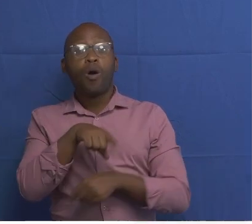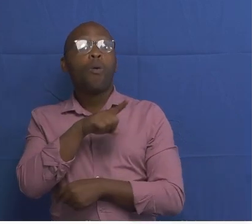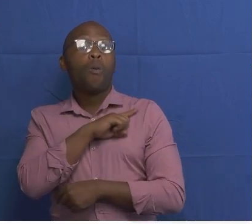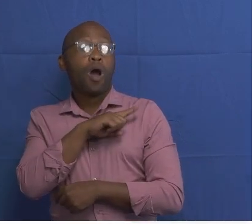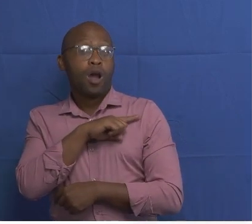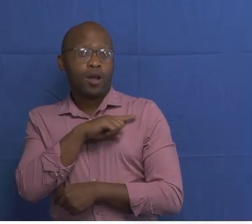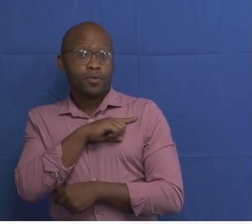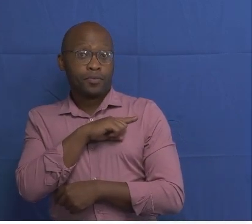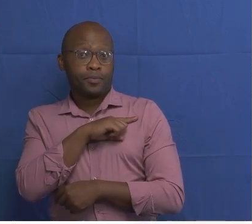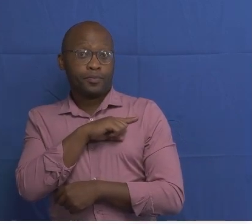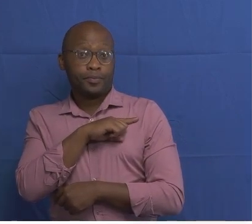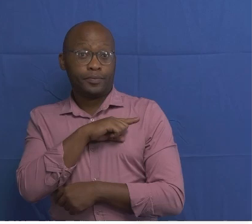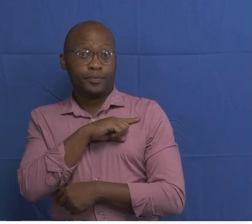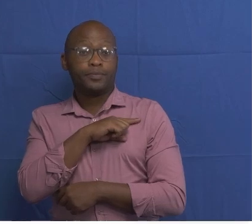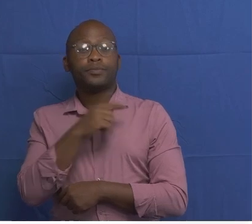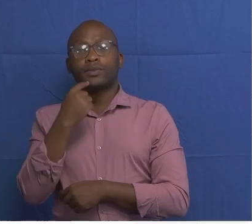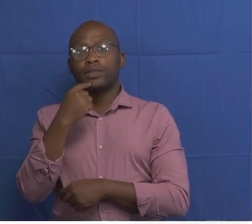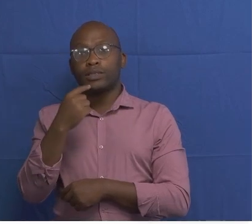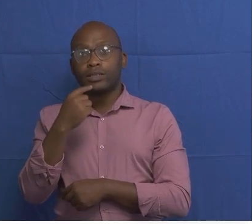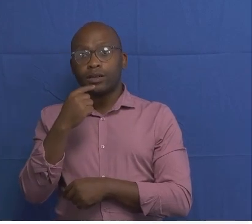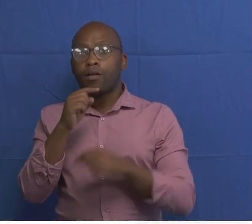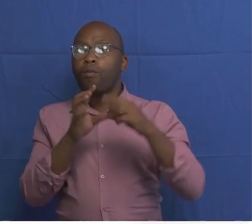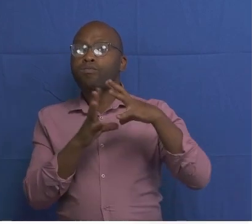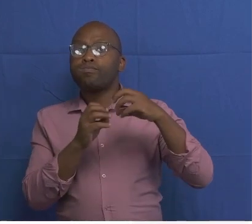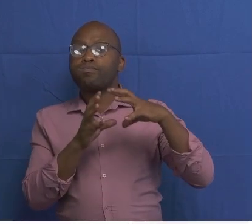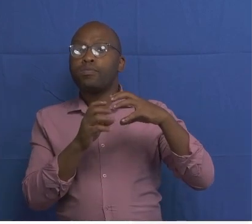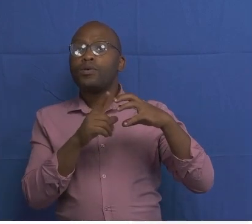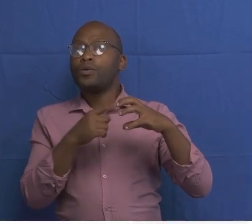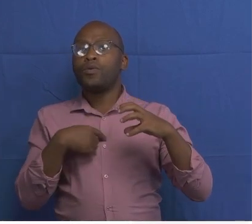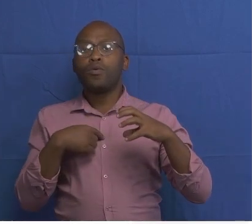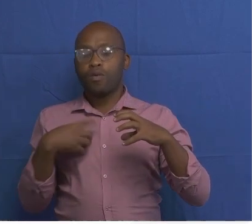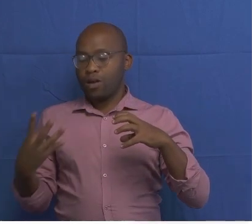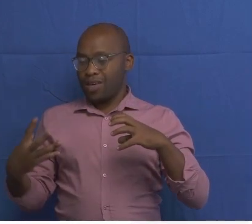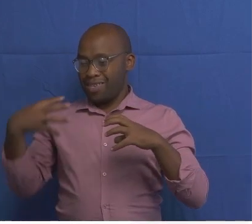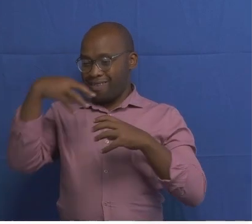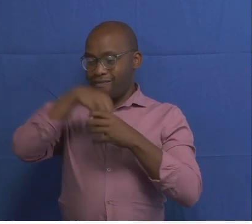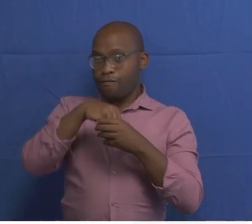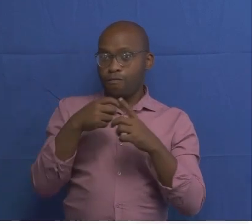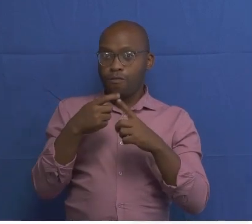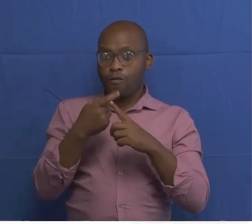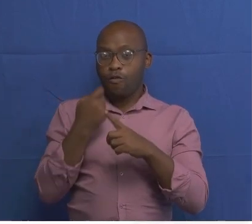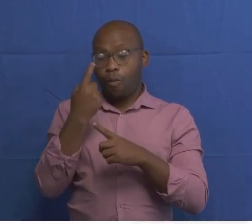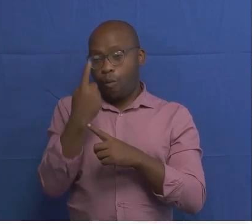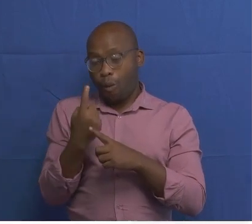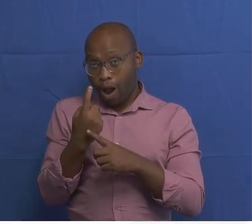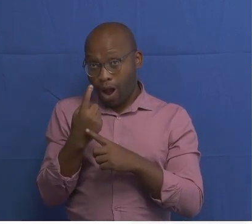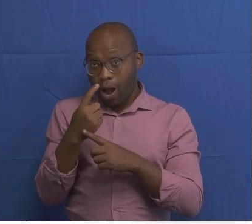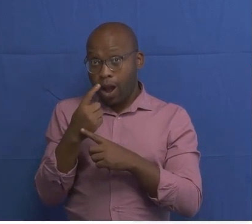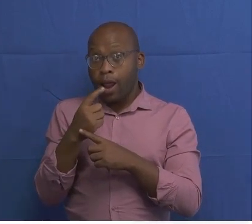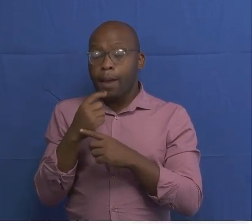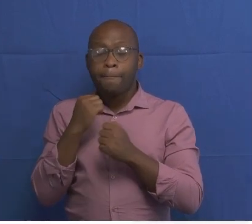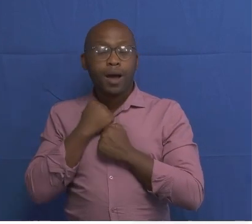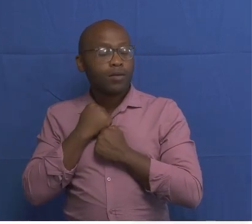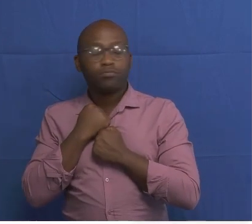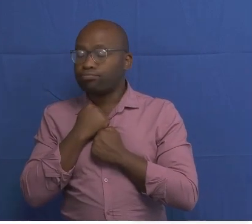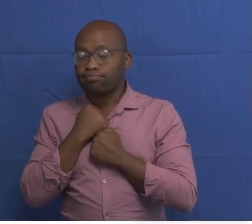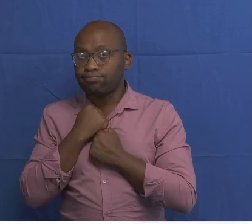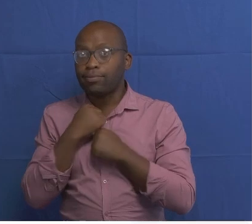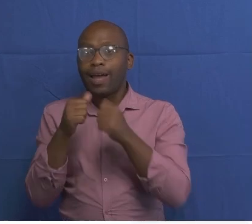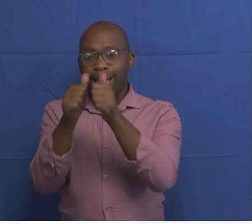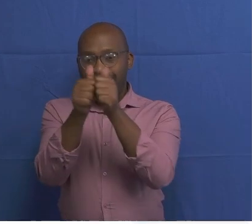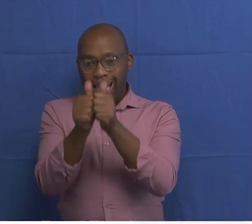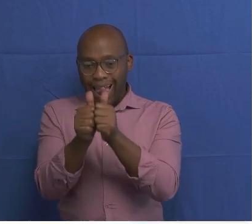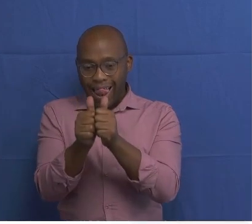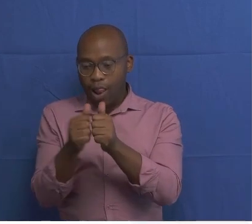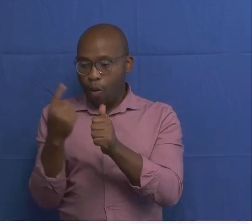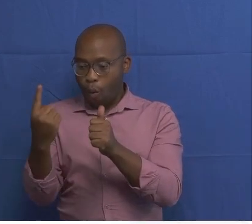an organism does not inherit a gene from one parent, but rather inherits an allele from each parent. And now those alleles, when